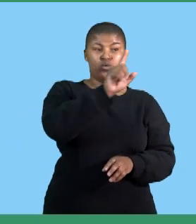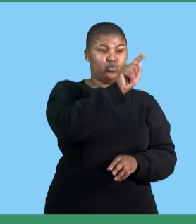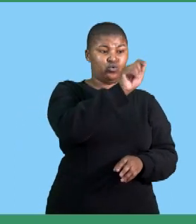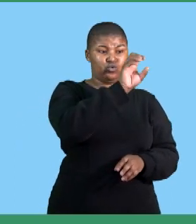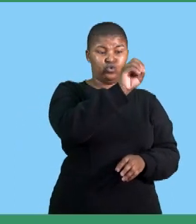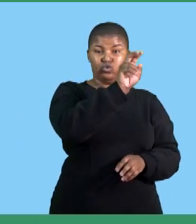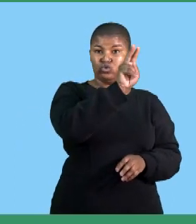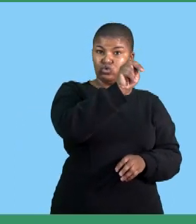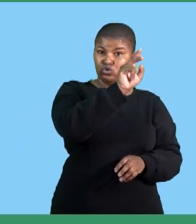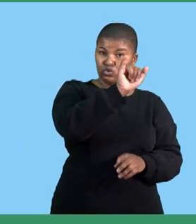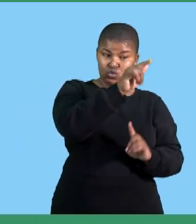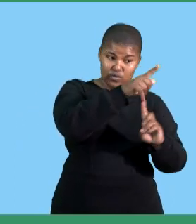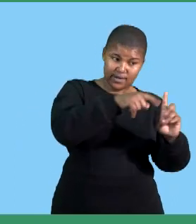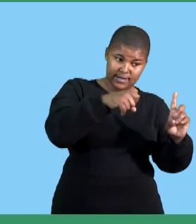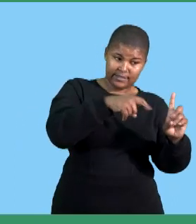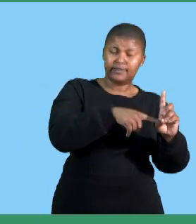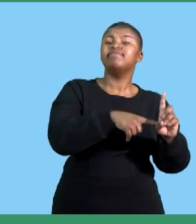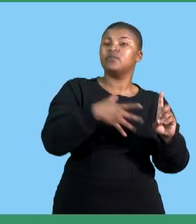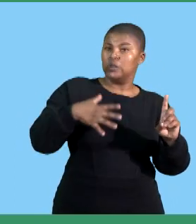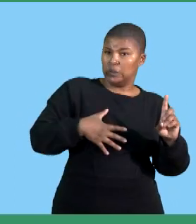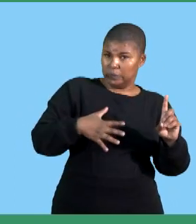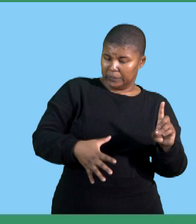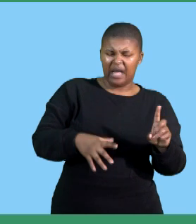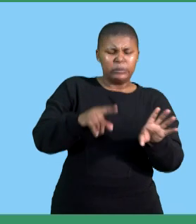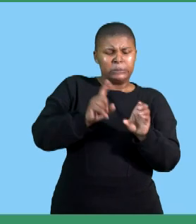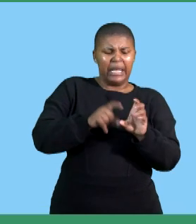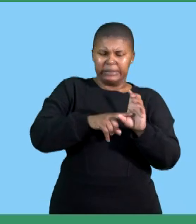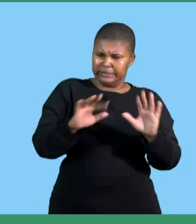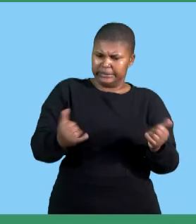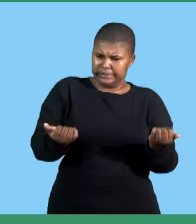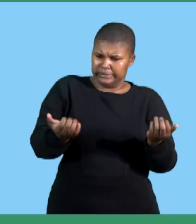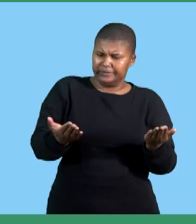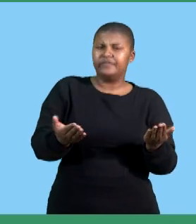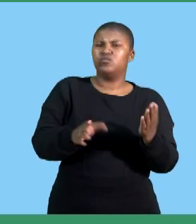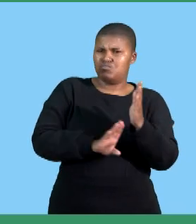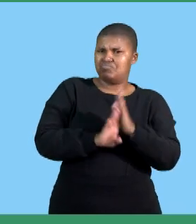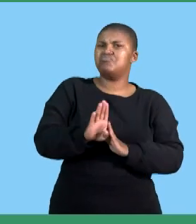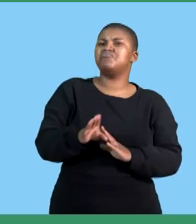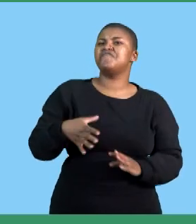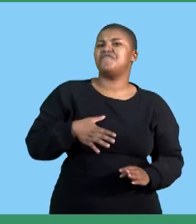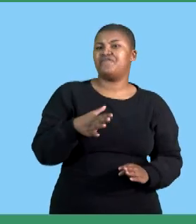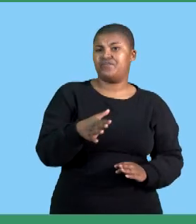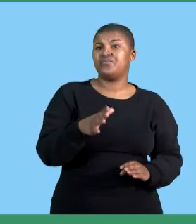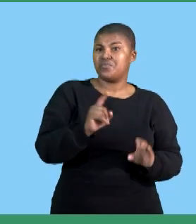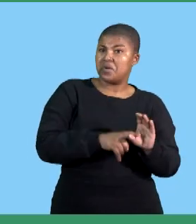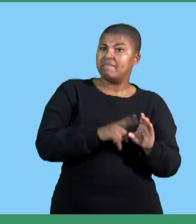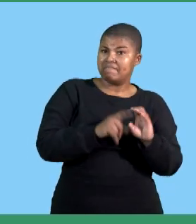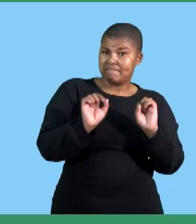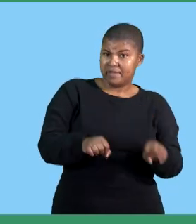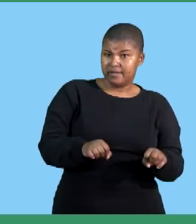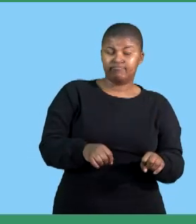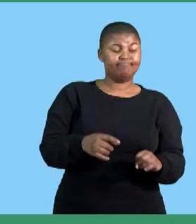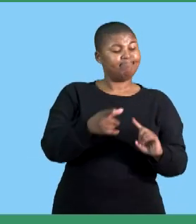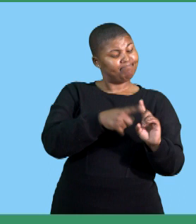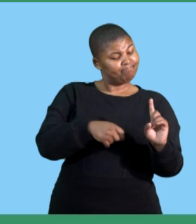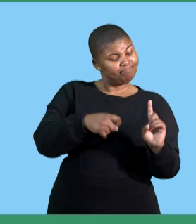wants to improve the quality of their services. They requested a panel of experts to help them to solve